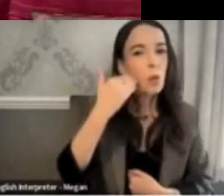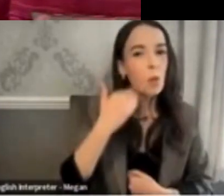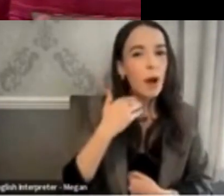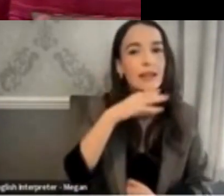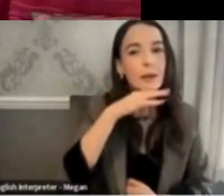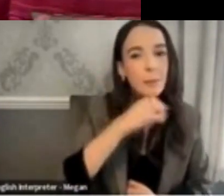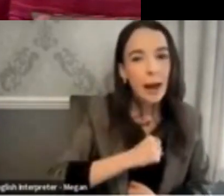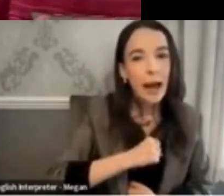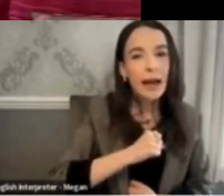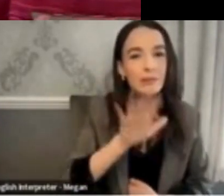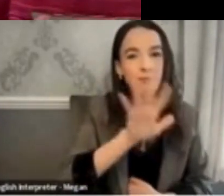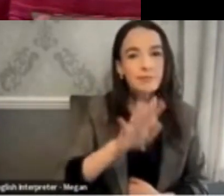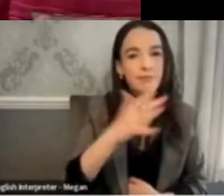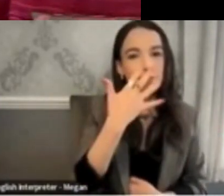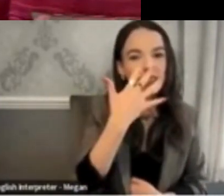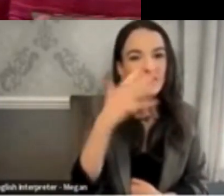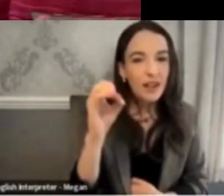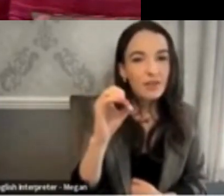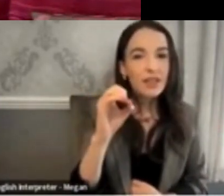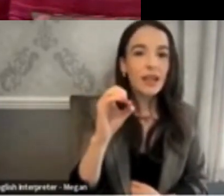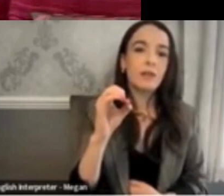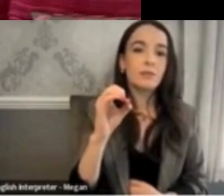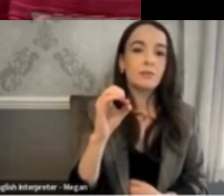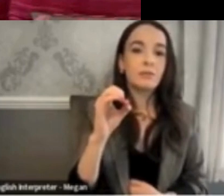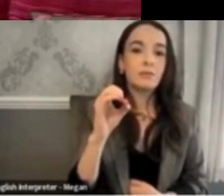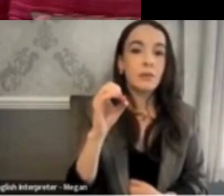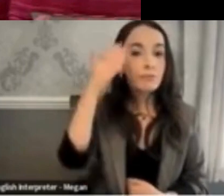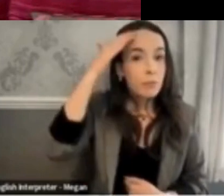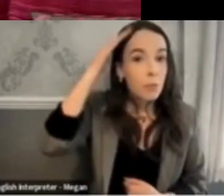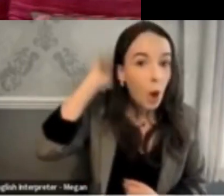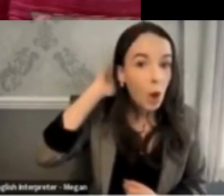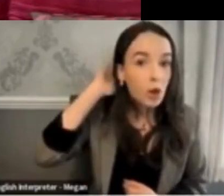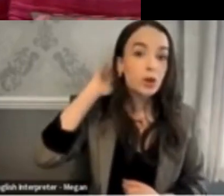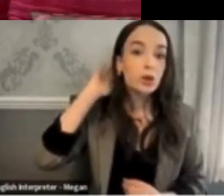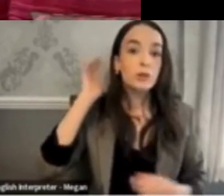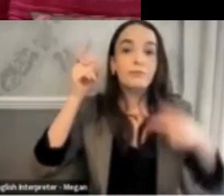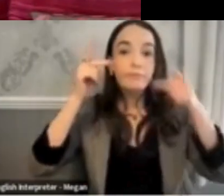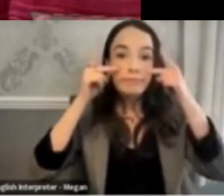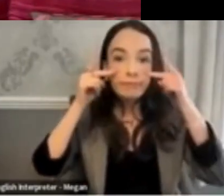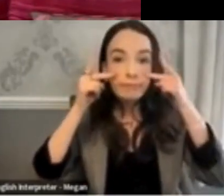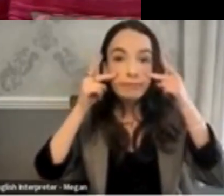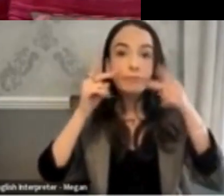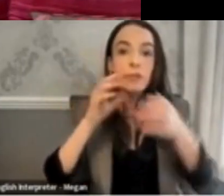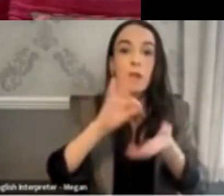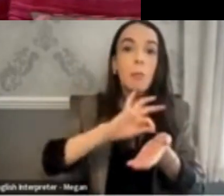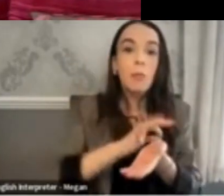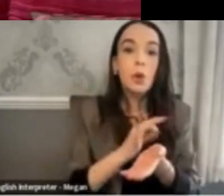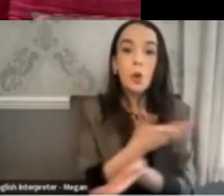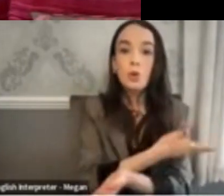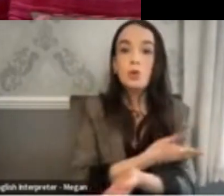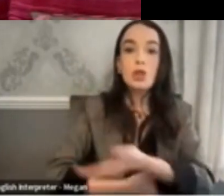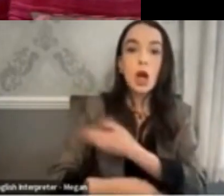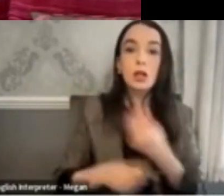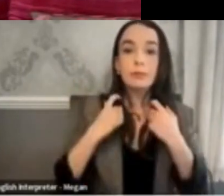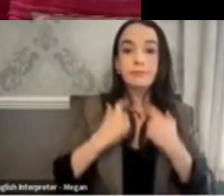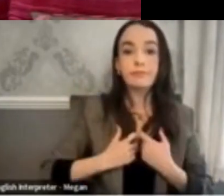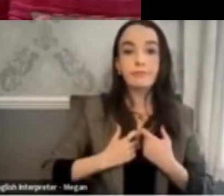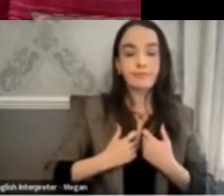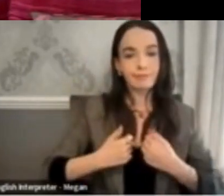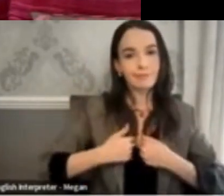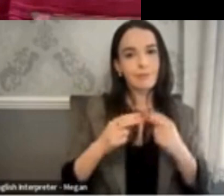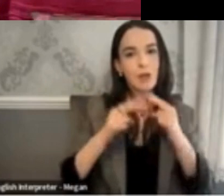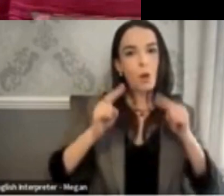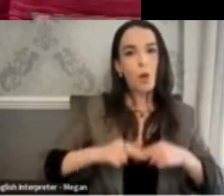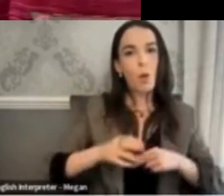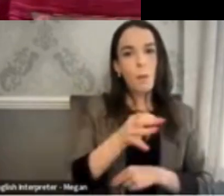in his 50s, and I've got shaved hair, and I'm wearing glasses and a blue shirt, and I'm sitting in my home office in